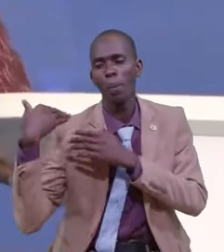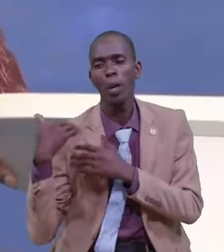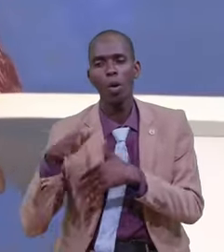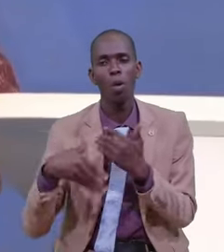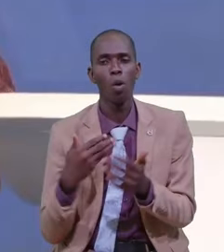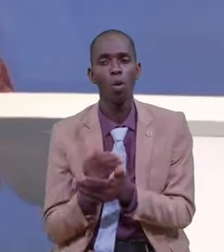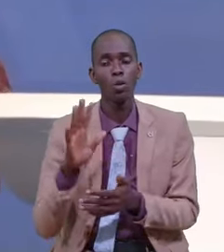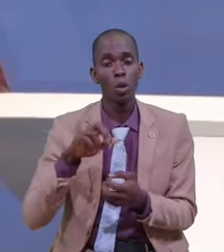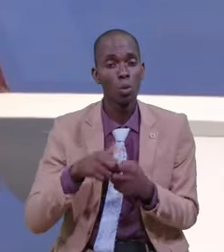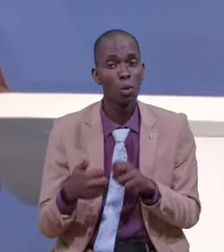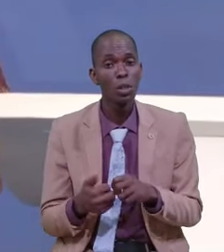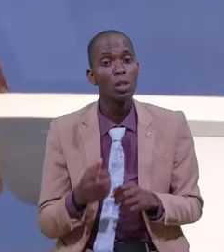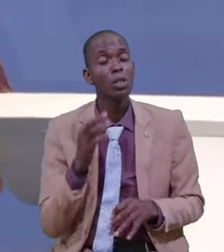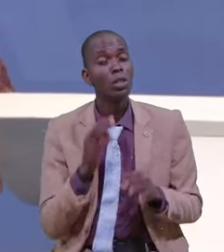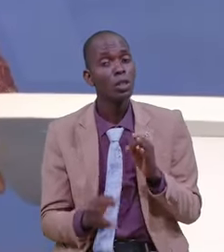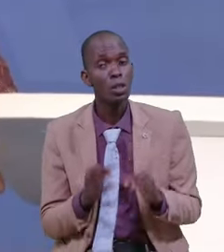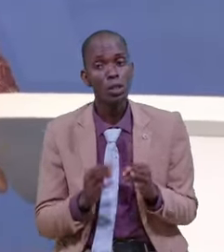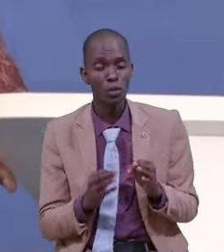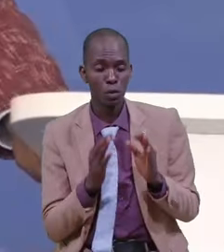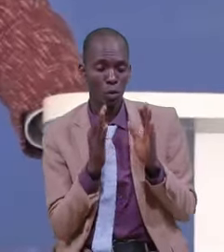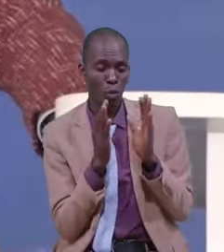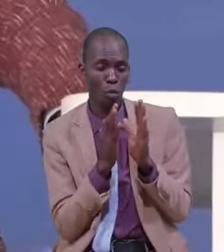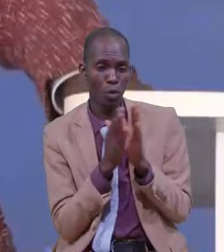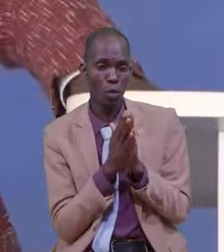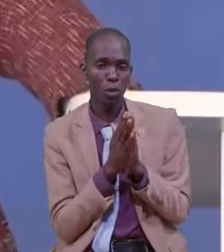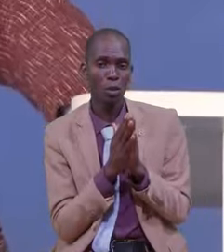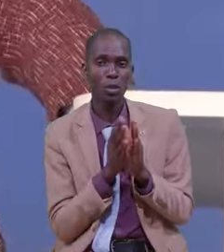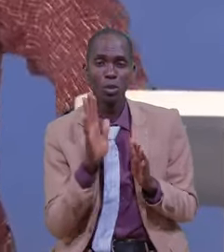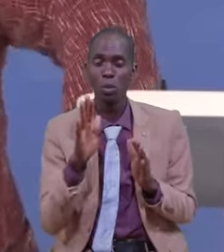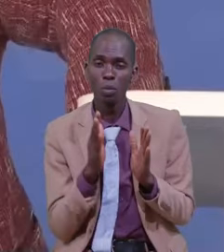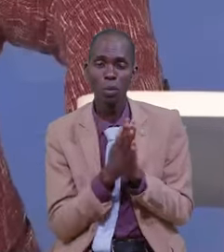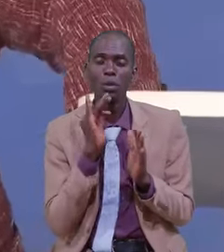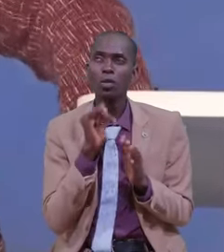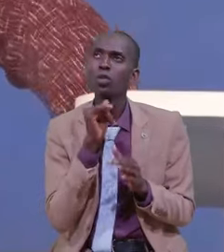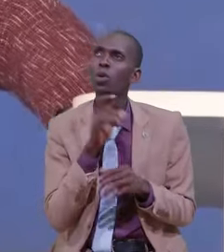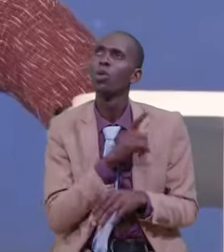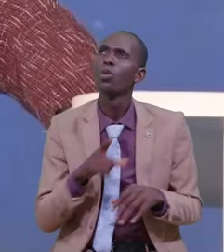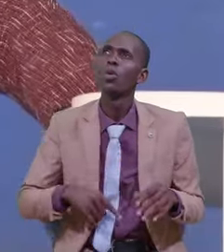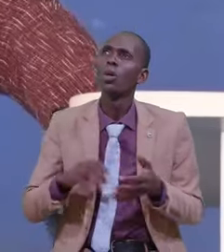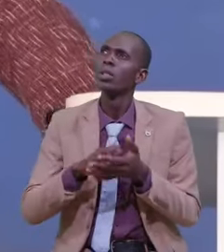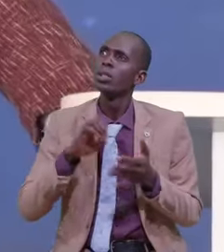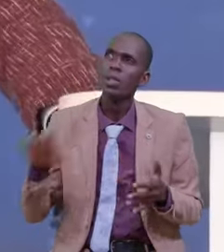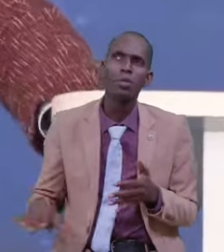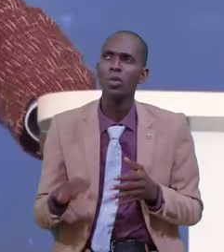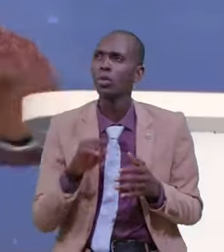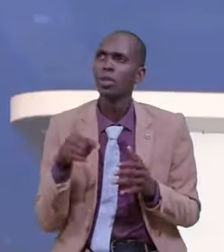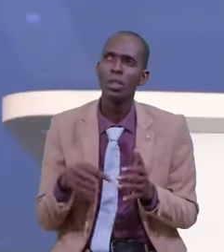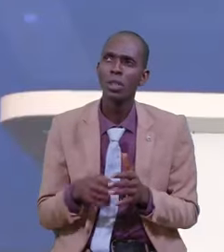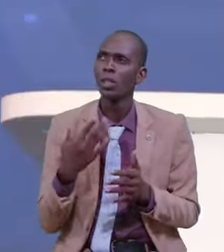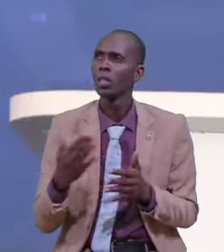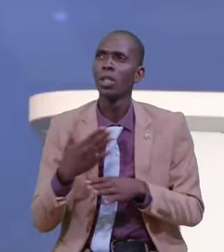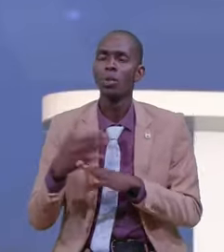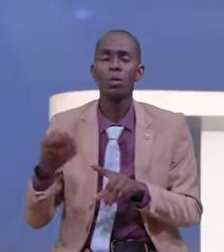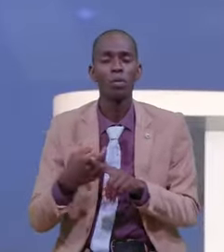prayer is not, Lord, take away the sin on my back. The prayer